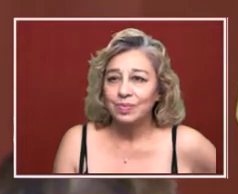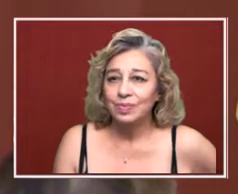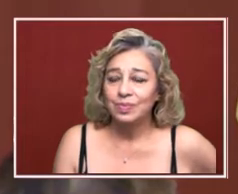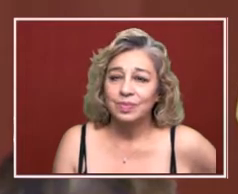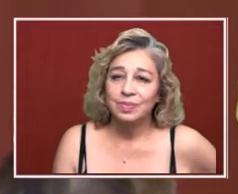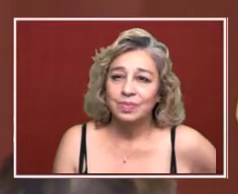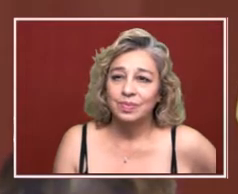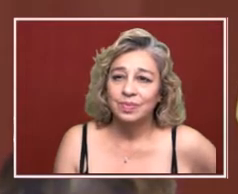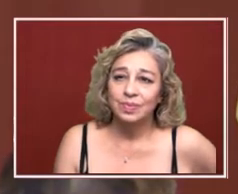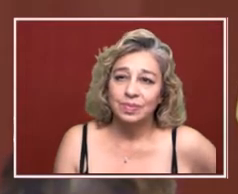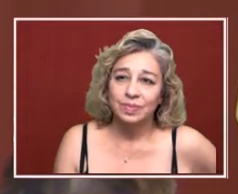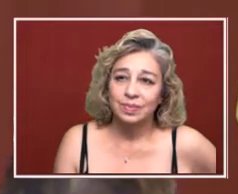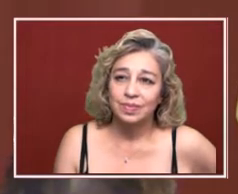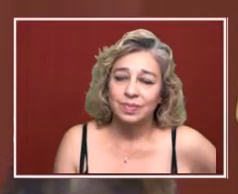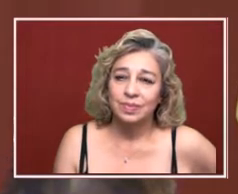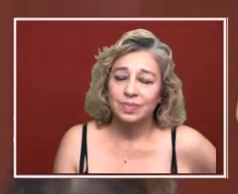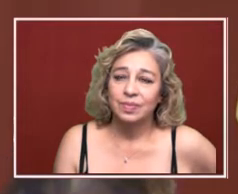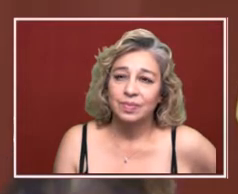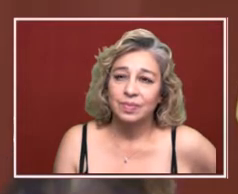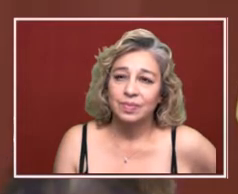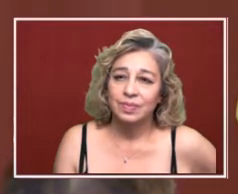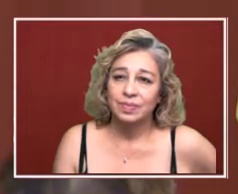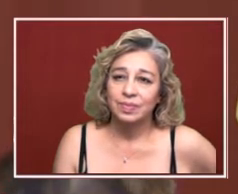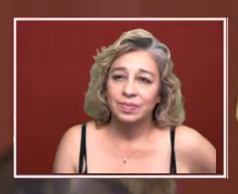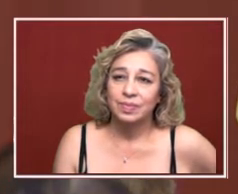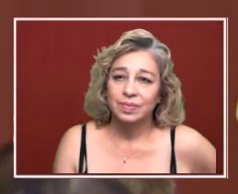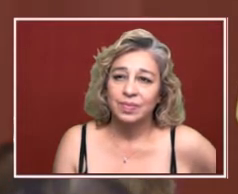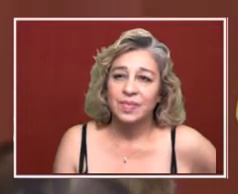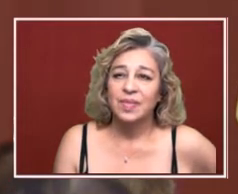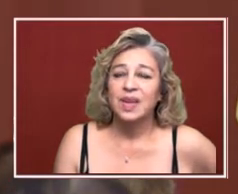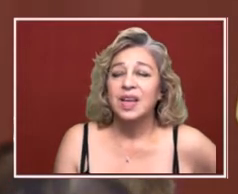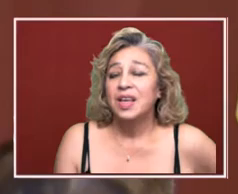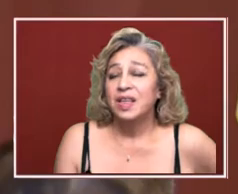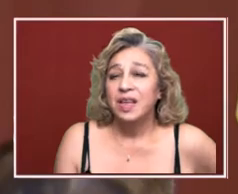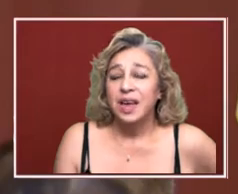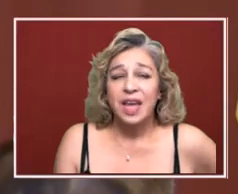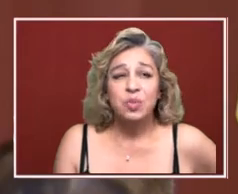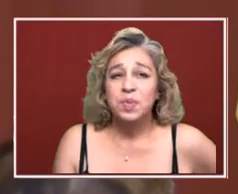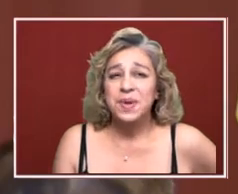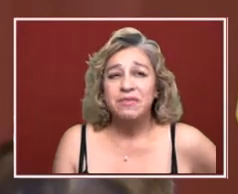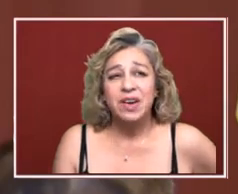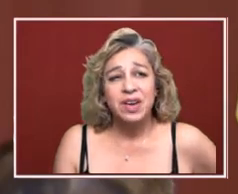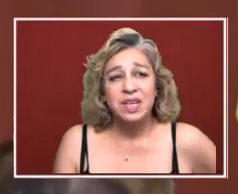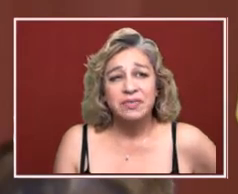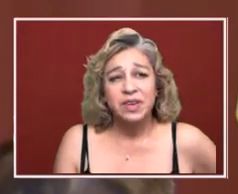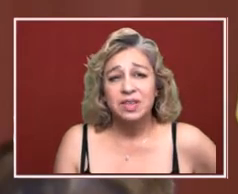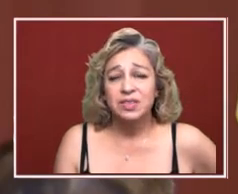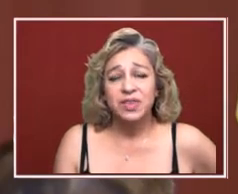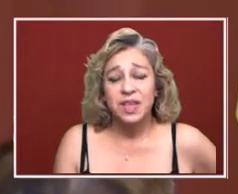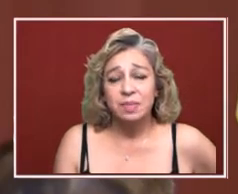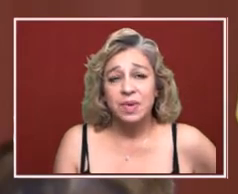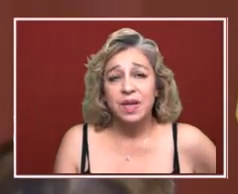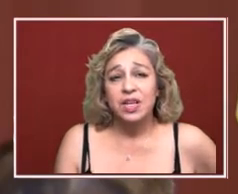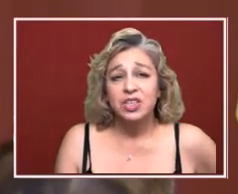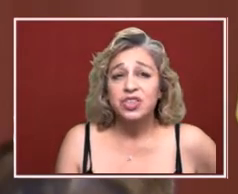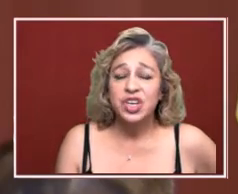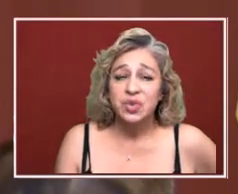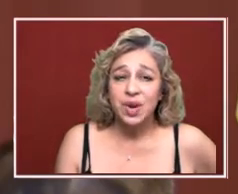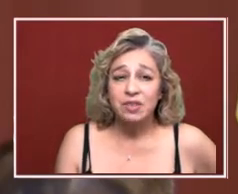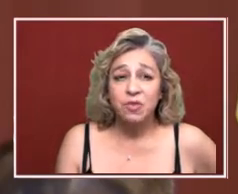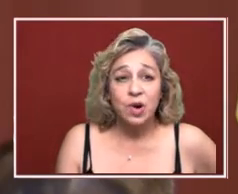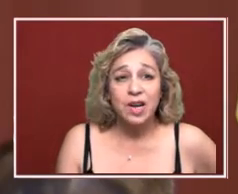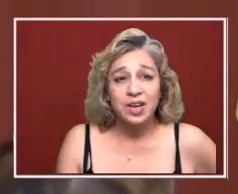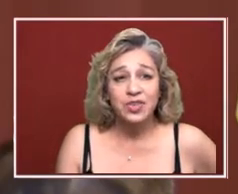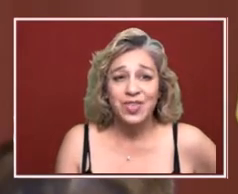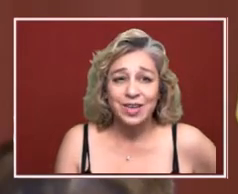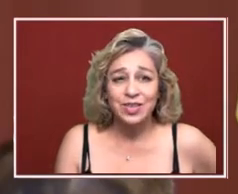generaran 400,000 empleos. It would be very difficult for them to